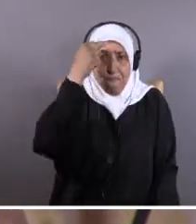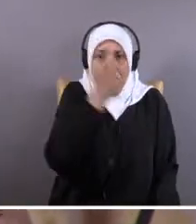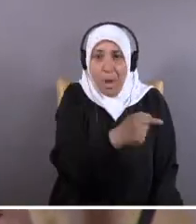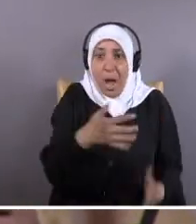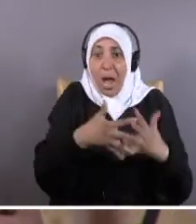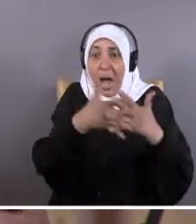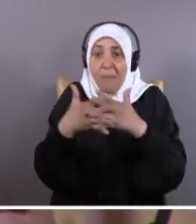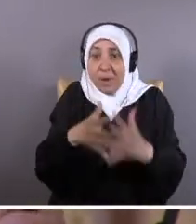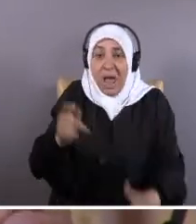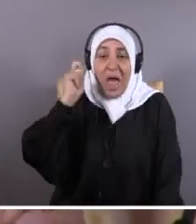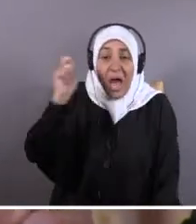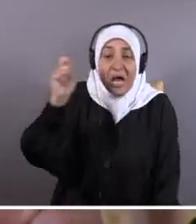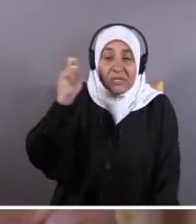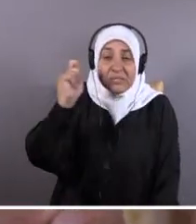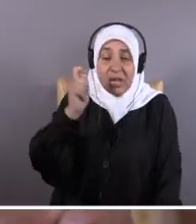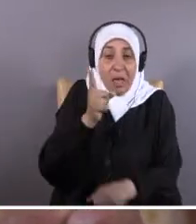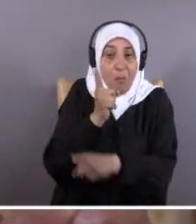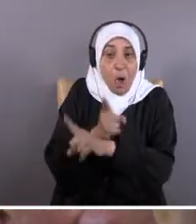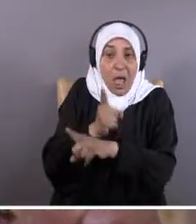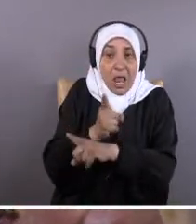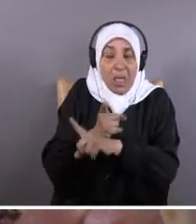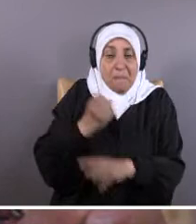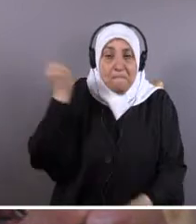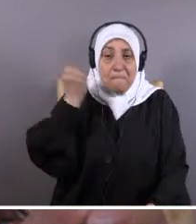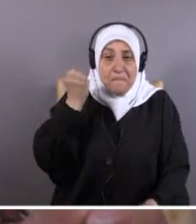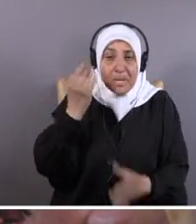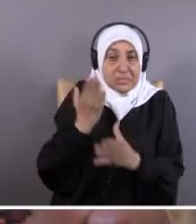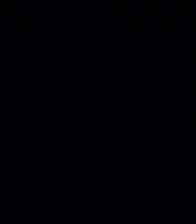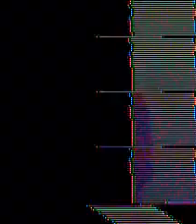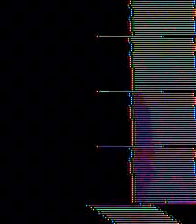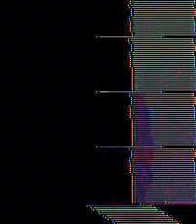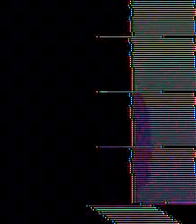Do you have the answers?"